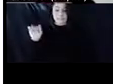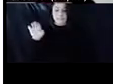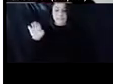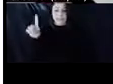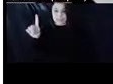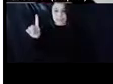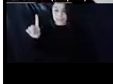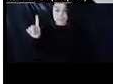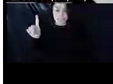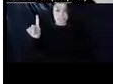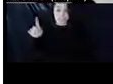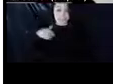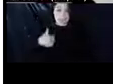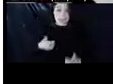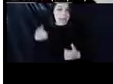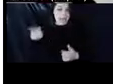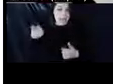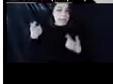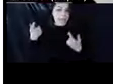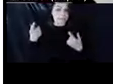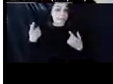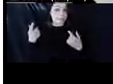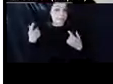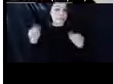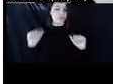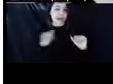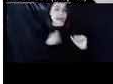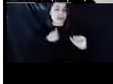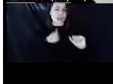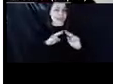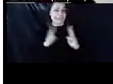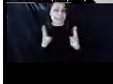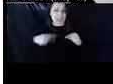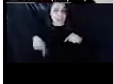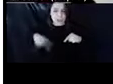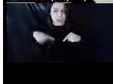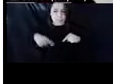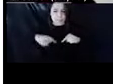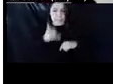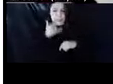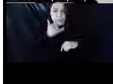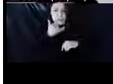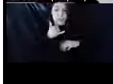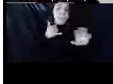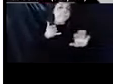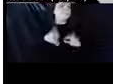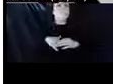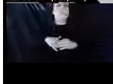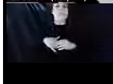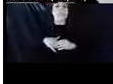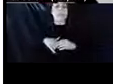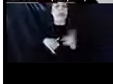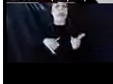I was evicted. I was, they attempted to, um, I'm sorry, I'm very nervous tonight. they, that, um,